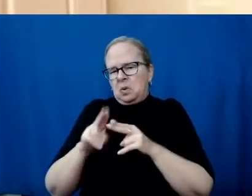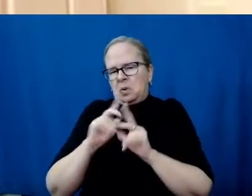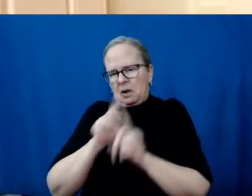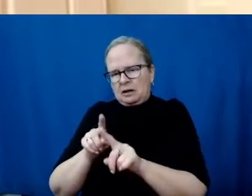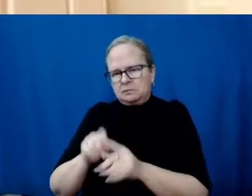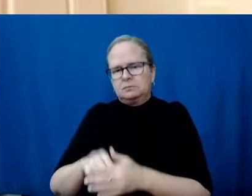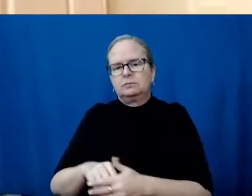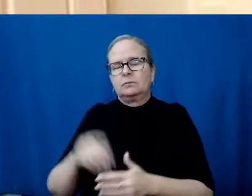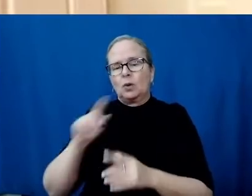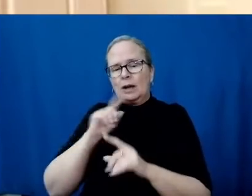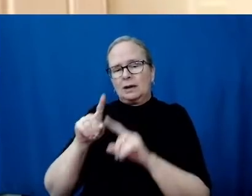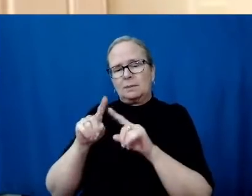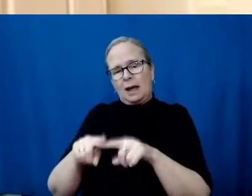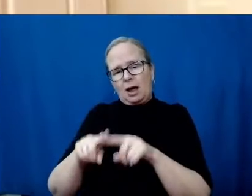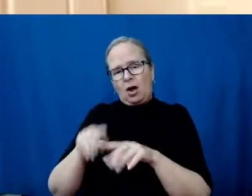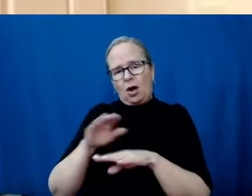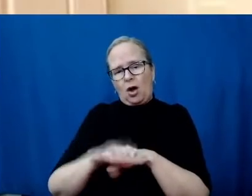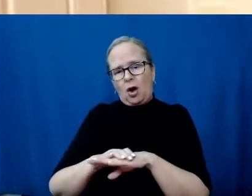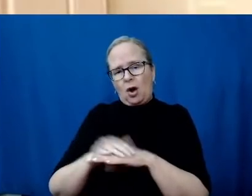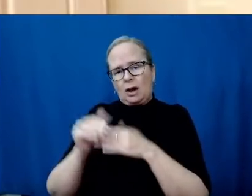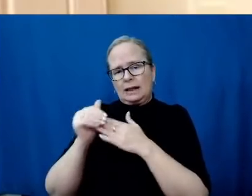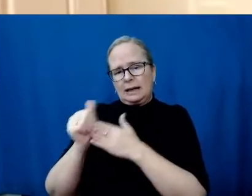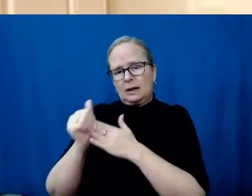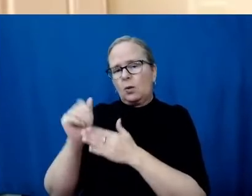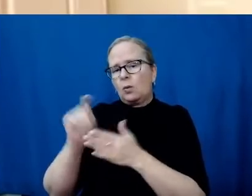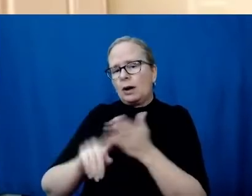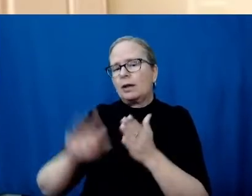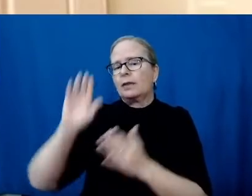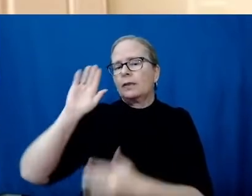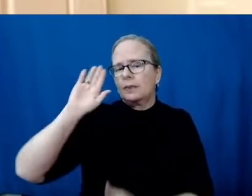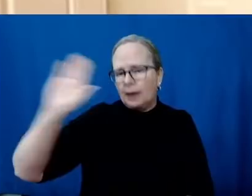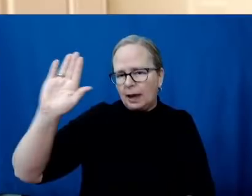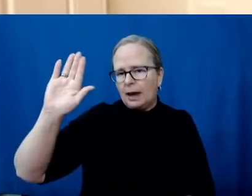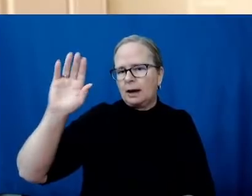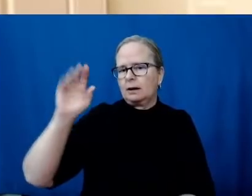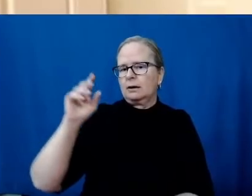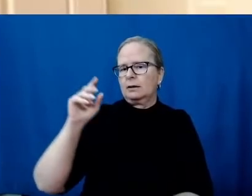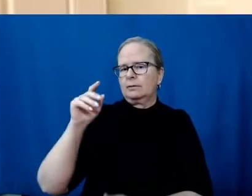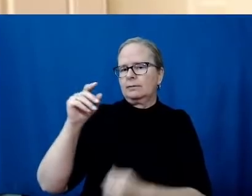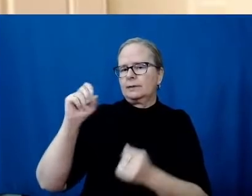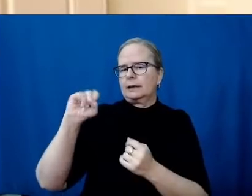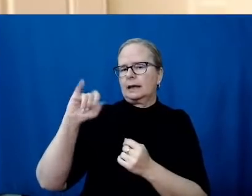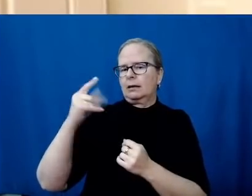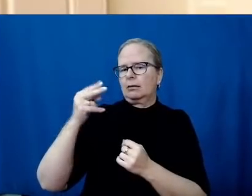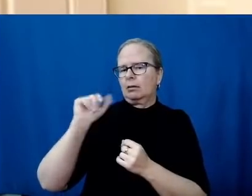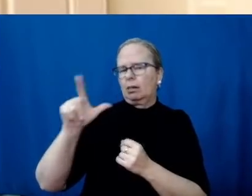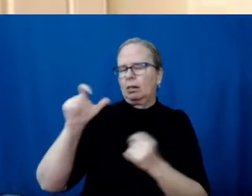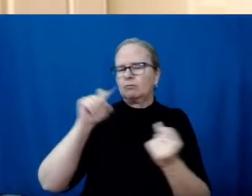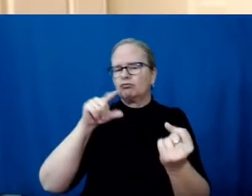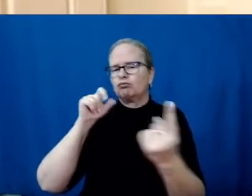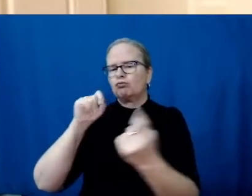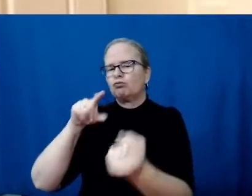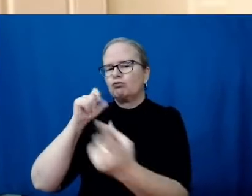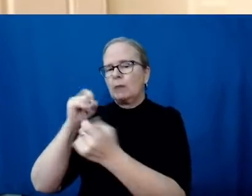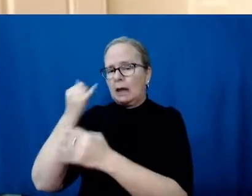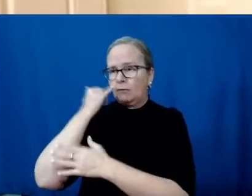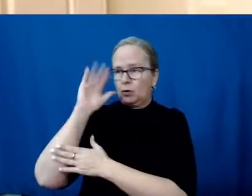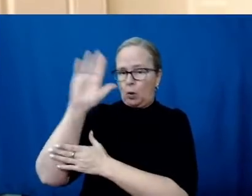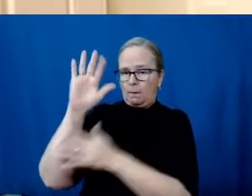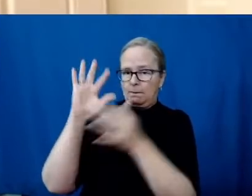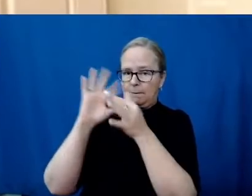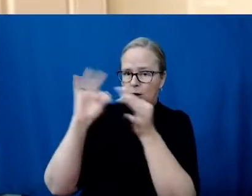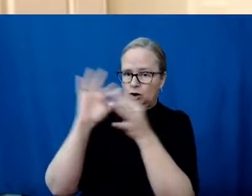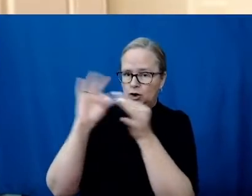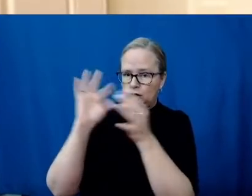about how signaling, how our leaders signal too. So if messaging is things are fine and we don't have to worry about